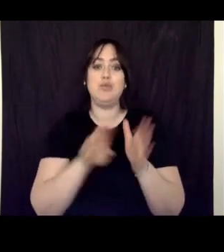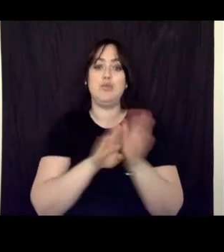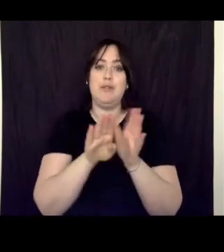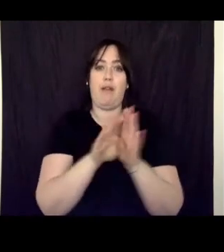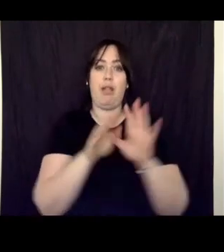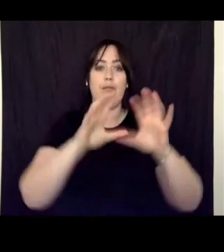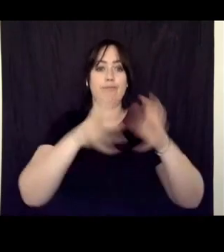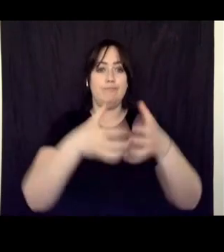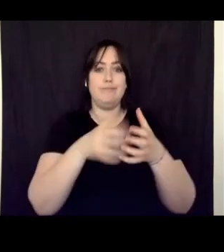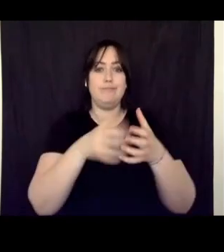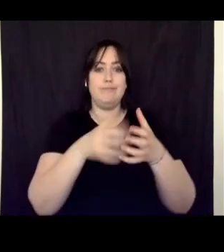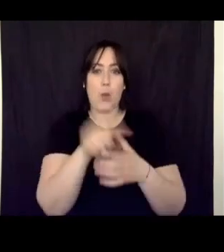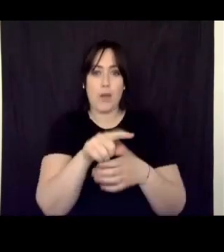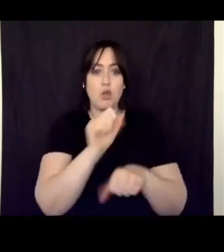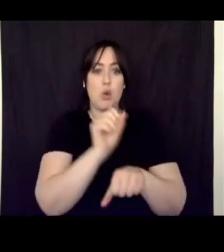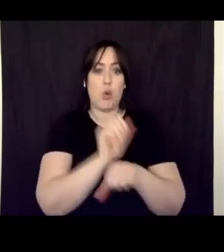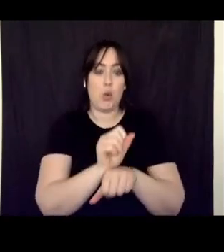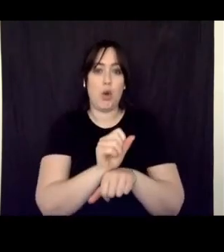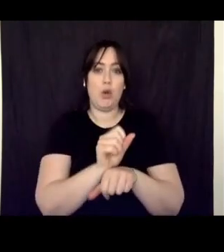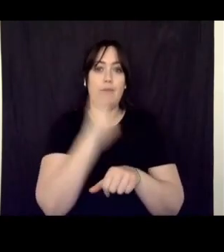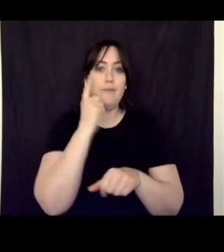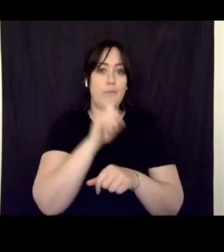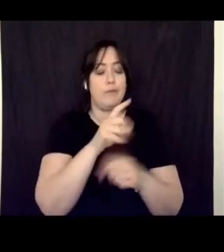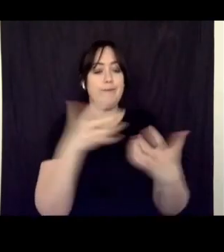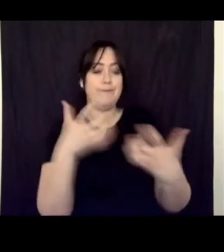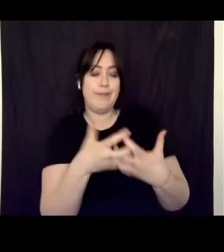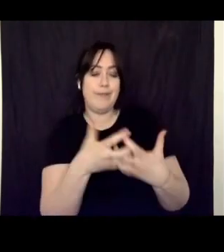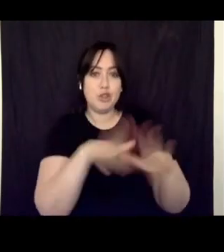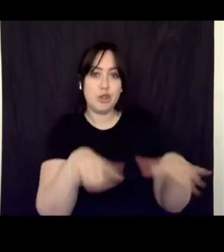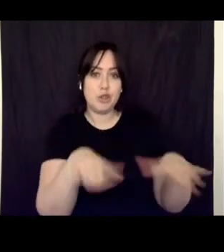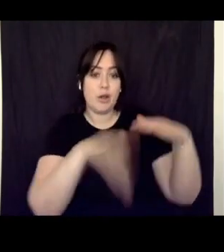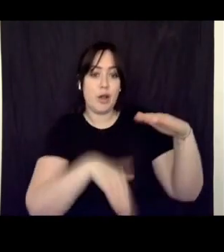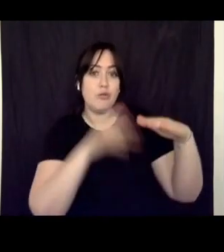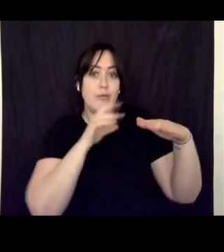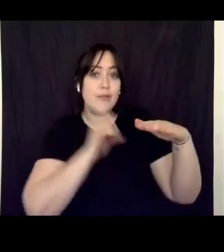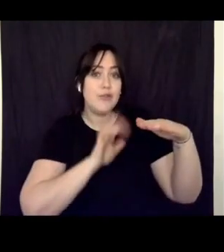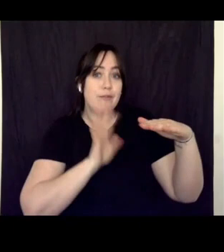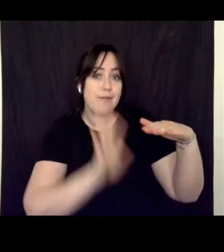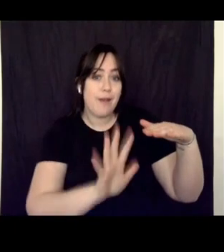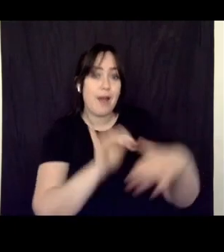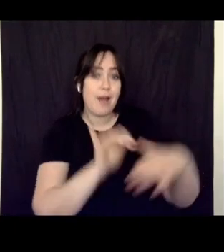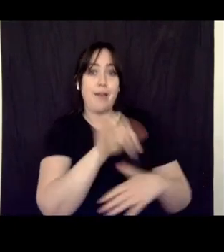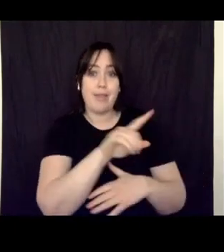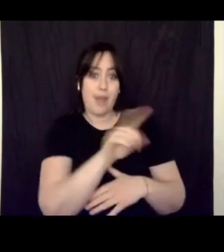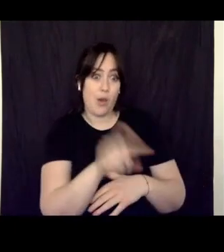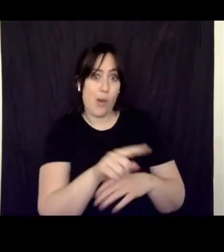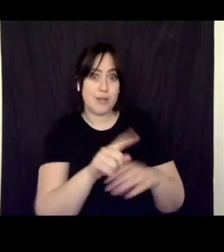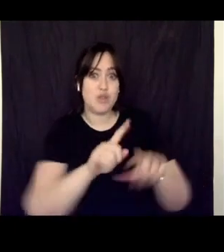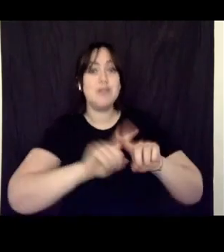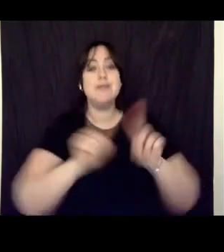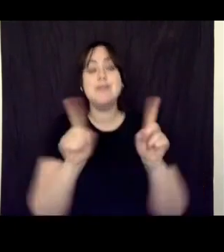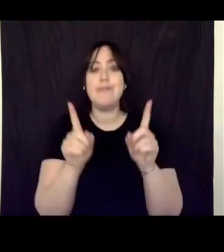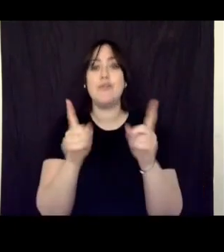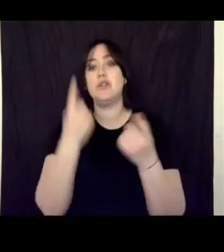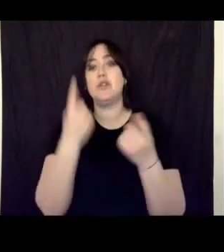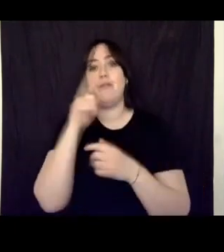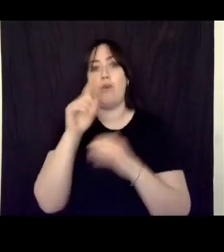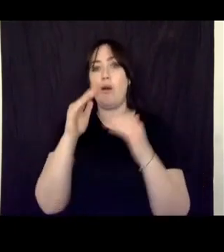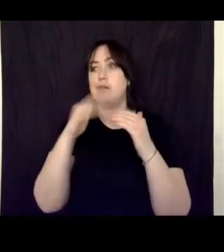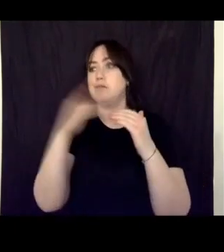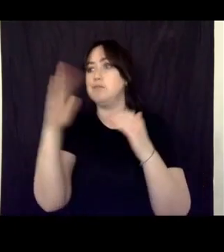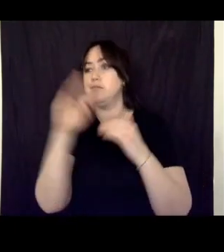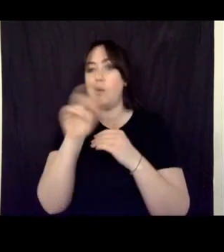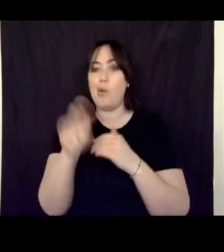work well for children under the age of 5, for instance, and this set will be different, of course, for the question that we would